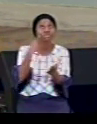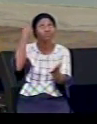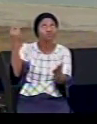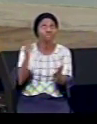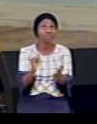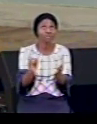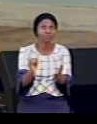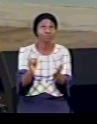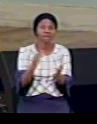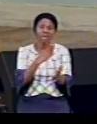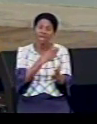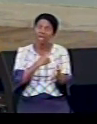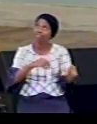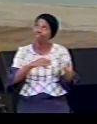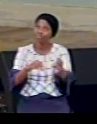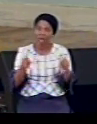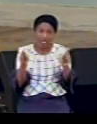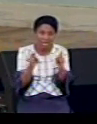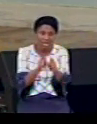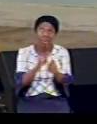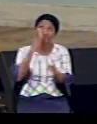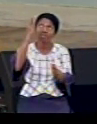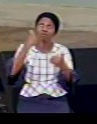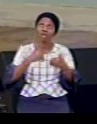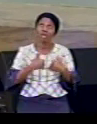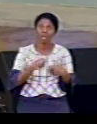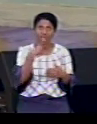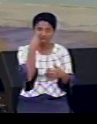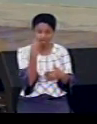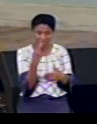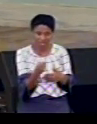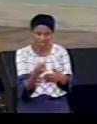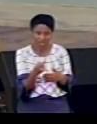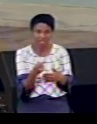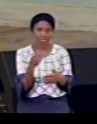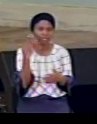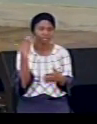forever and do as thou